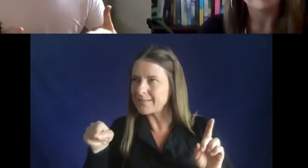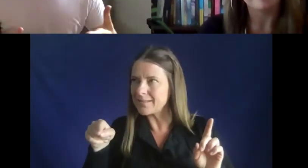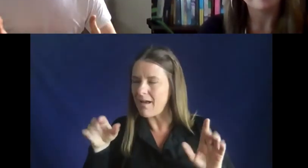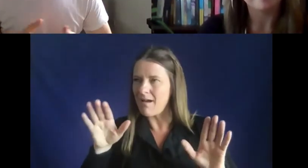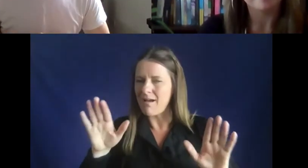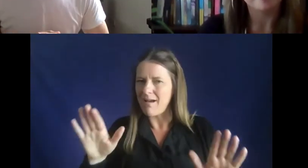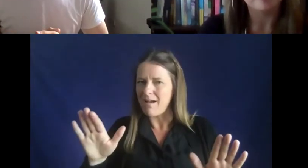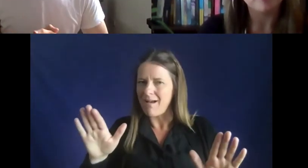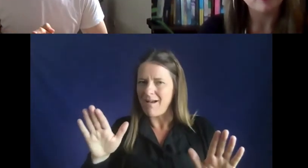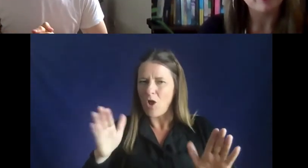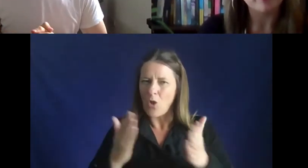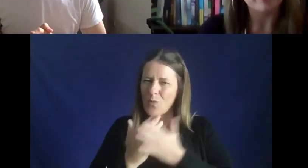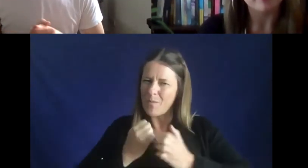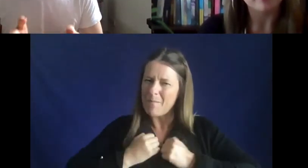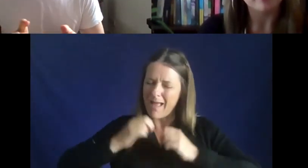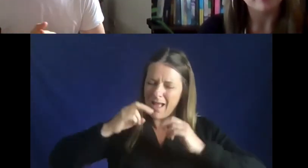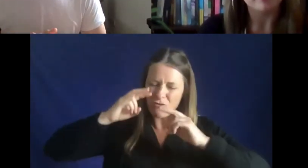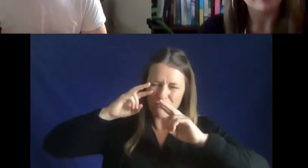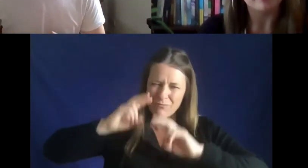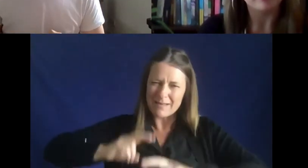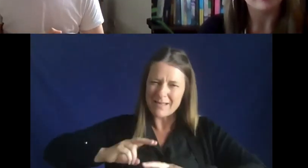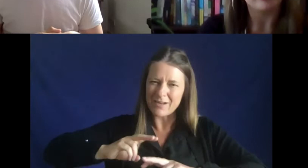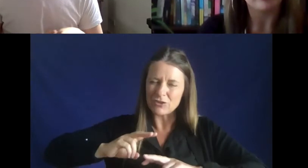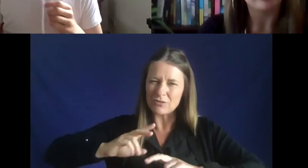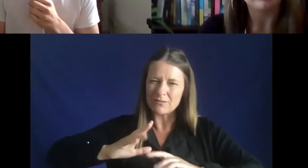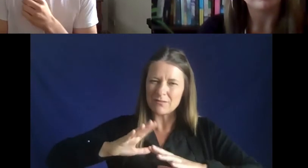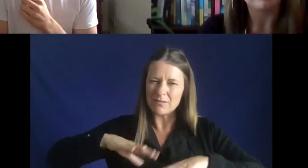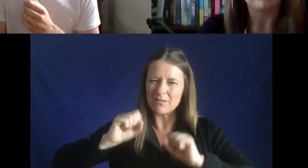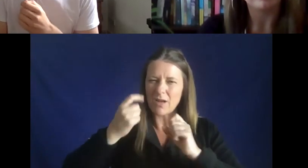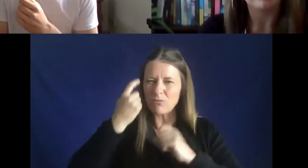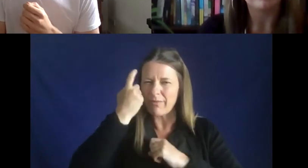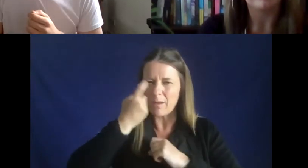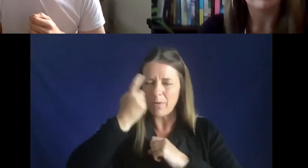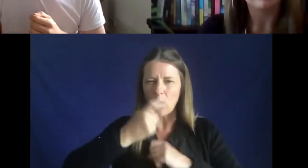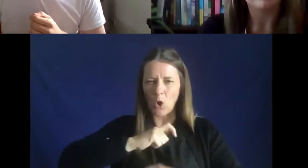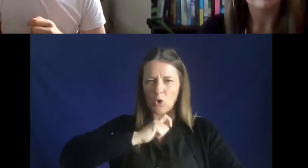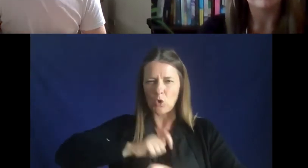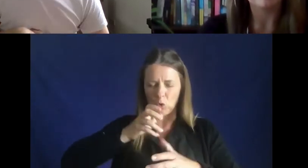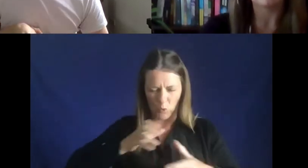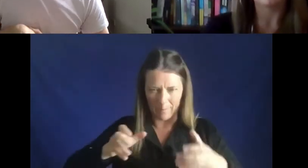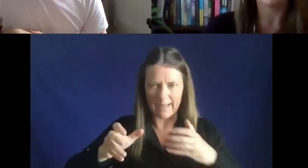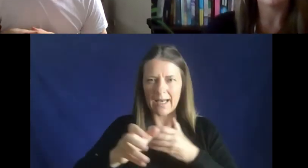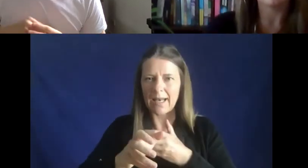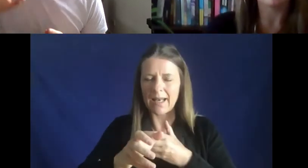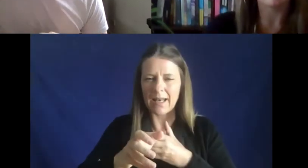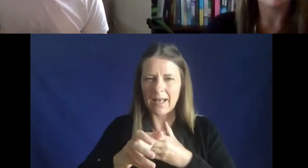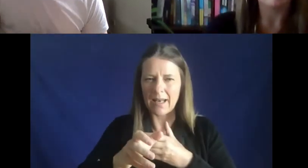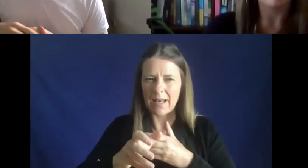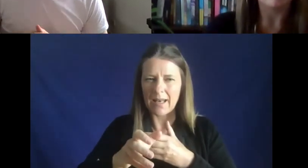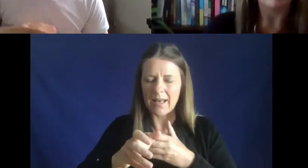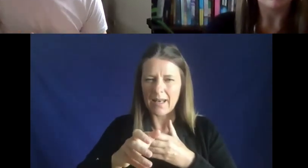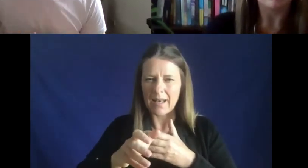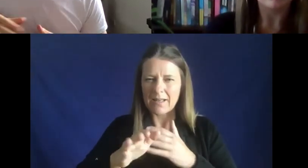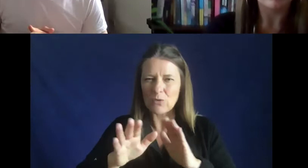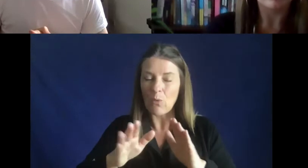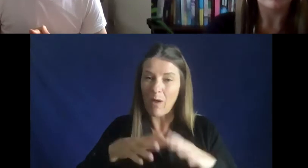humane point of view, I suppose. And instead of going at it in terms of, oh, it's for the bad people,